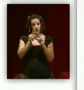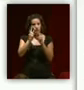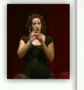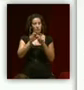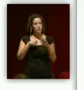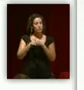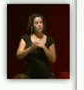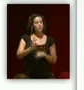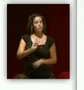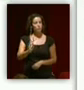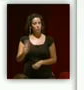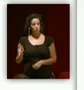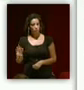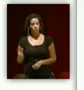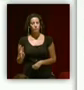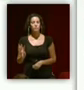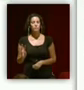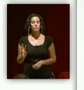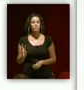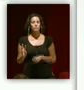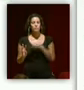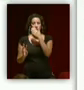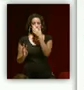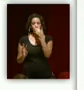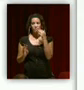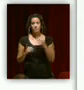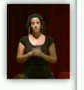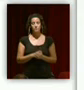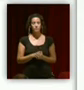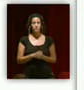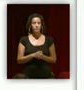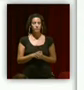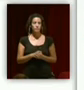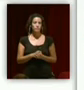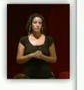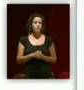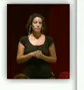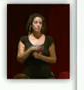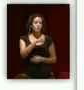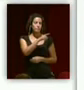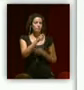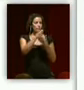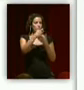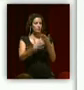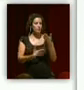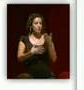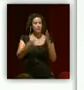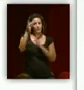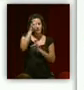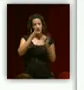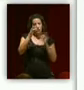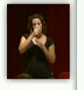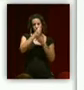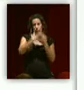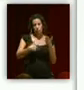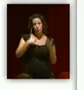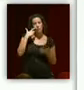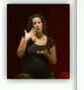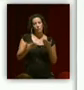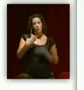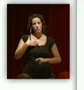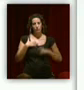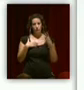and I followed the WCAG 2.0 guidelines, and I set up a list of